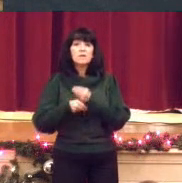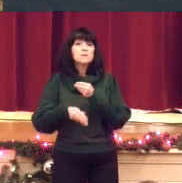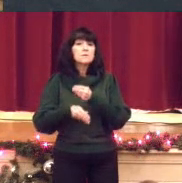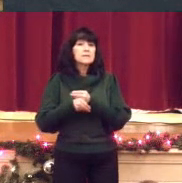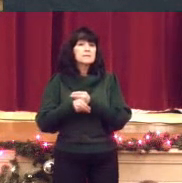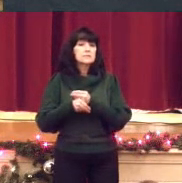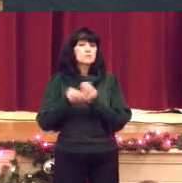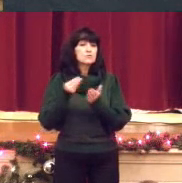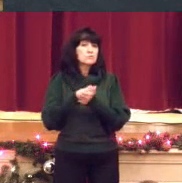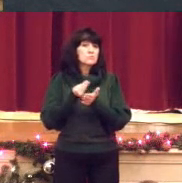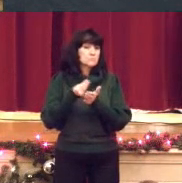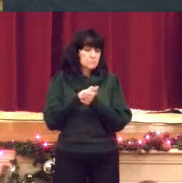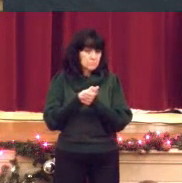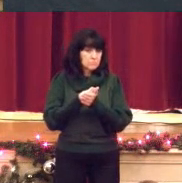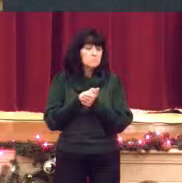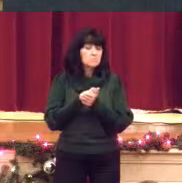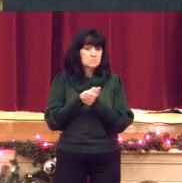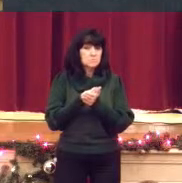through